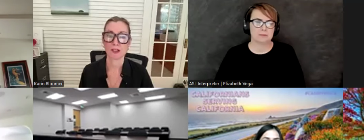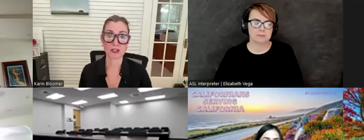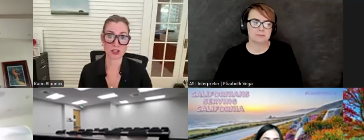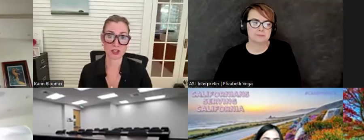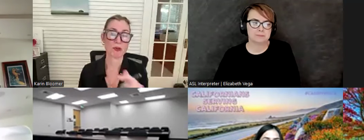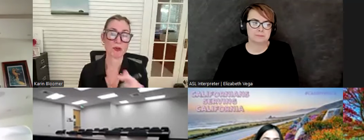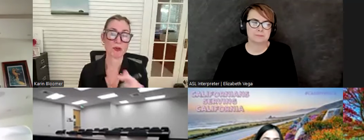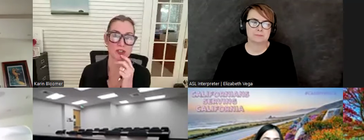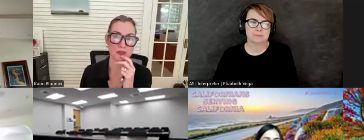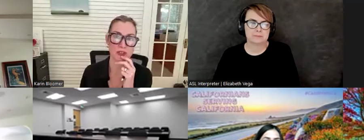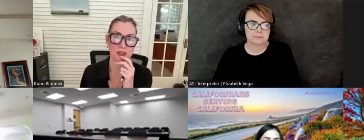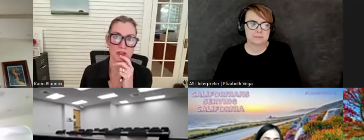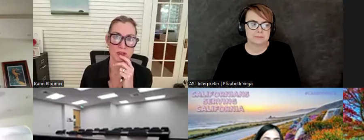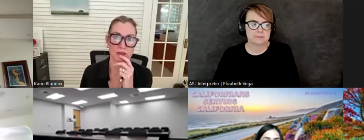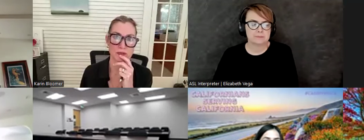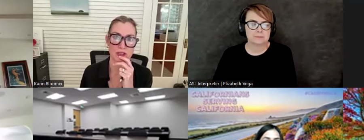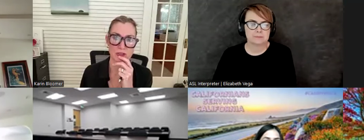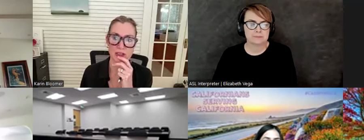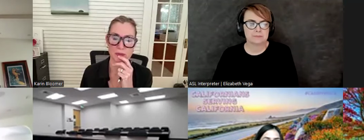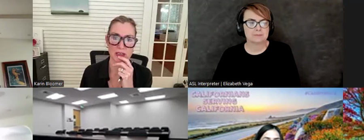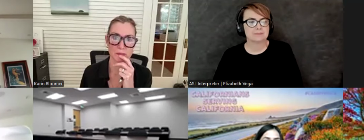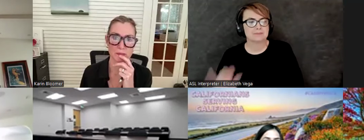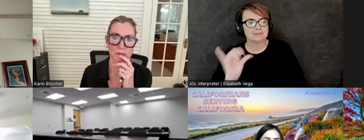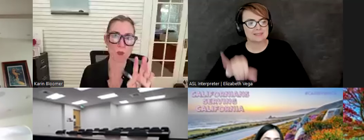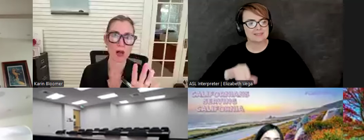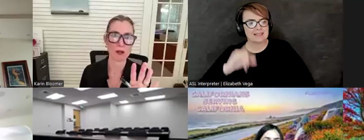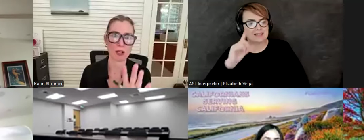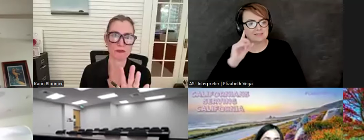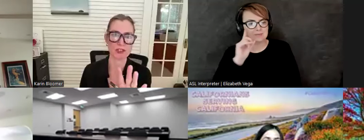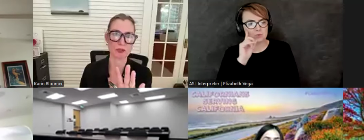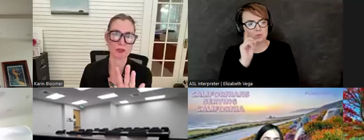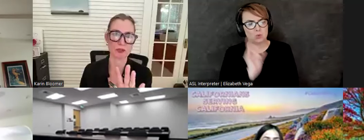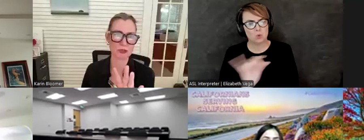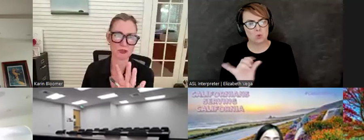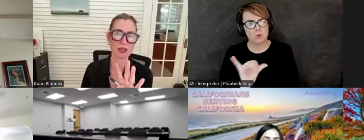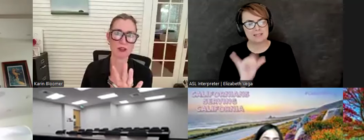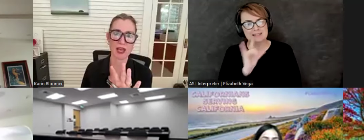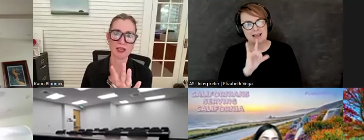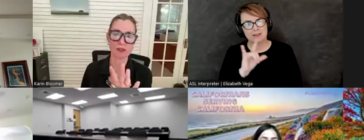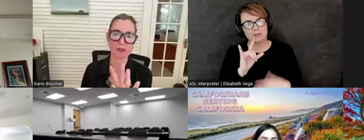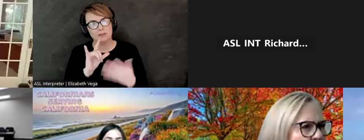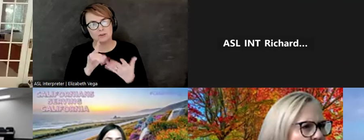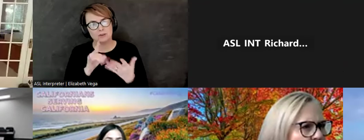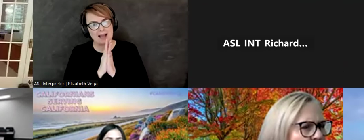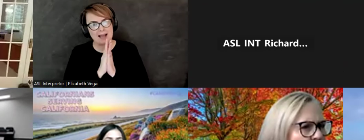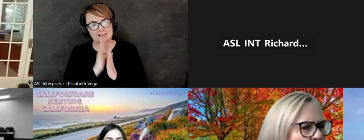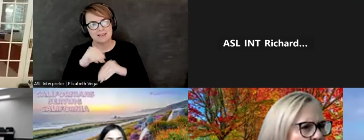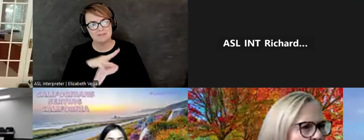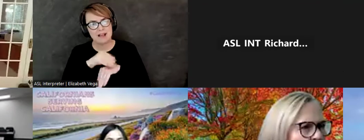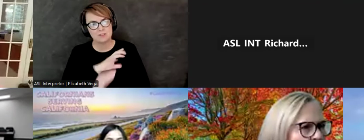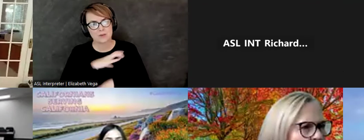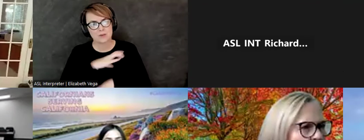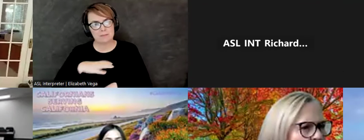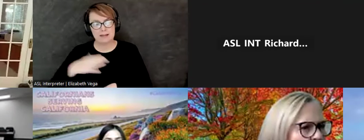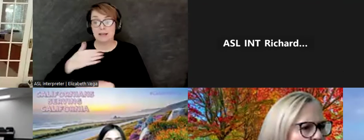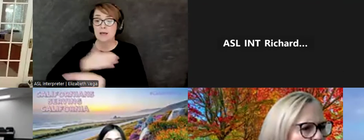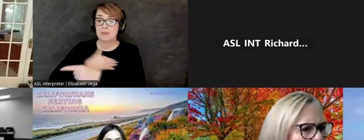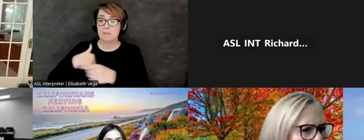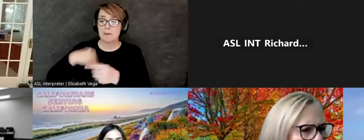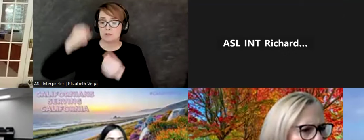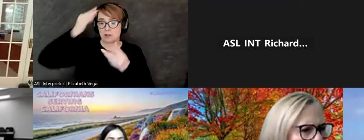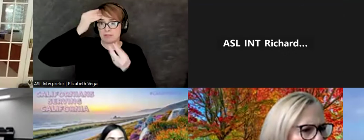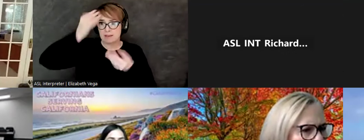It looks like you're posing it to the advisory committee. And maybe while advisory committee members think on that and raise hands, I'll